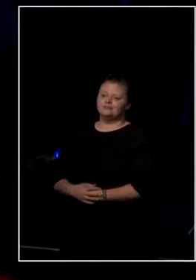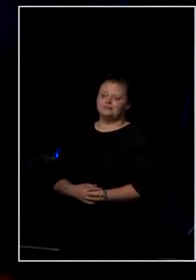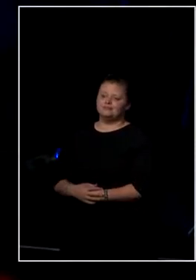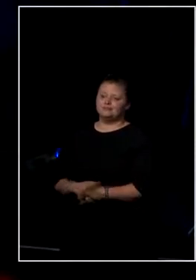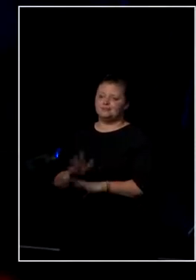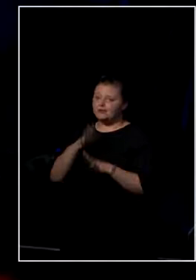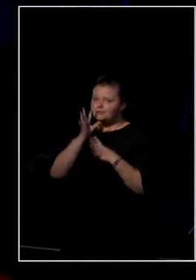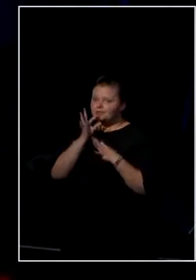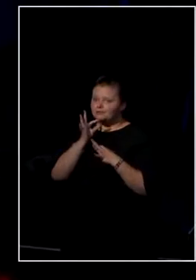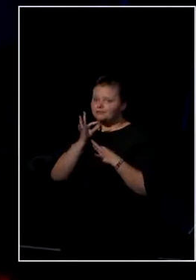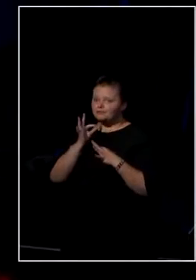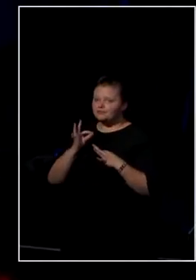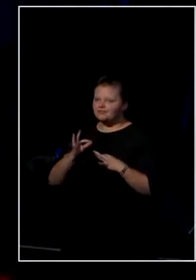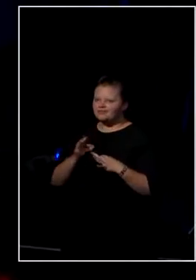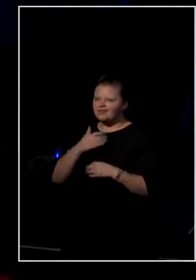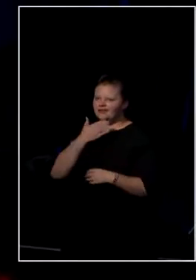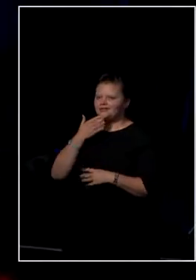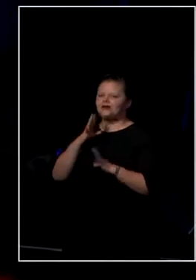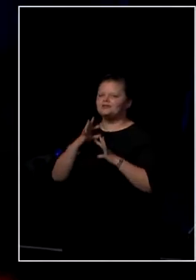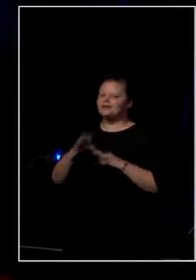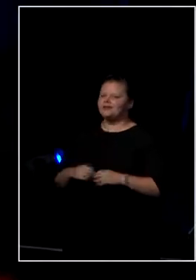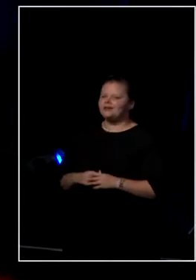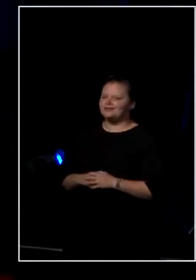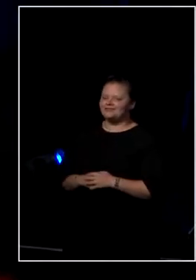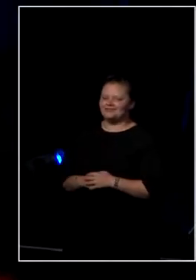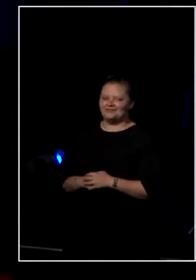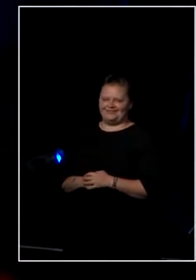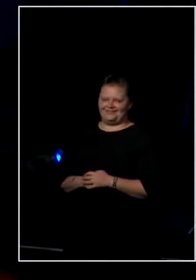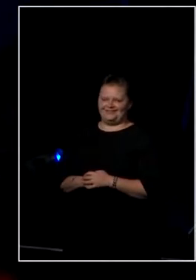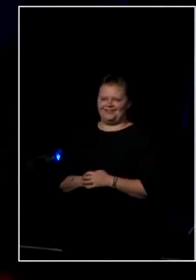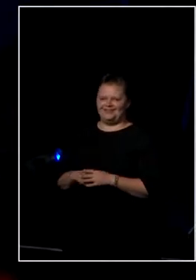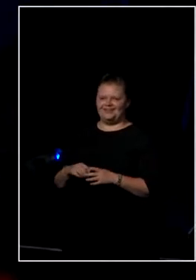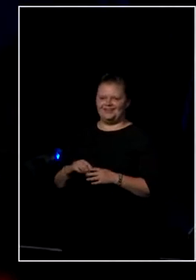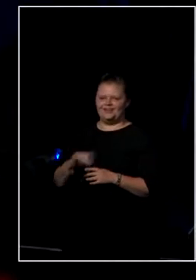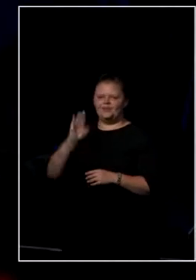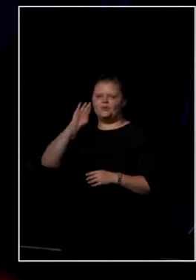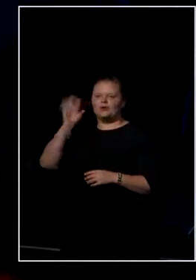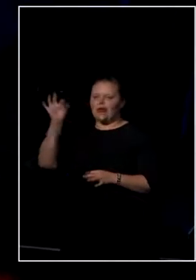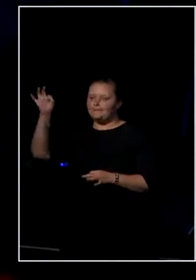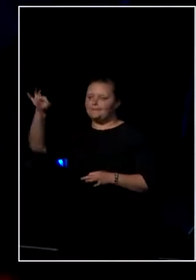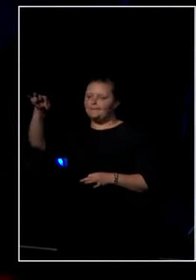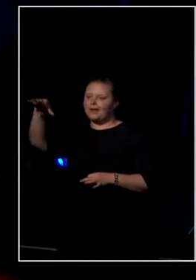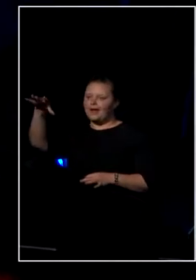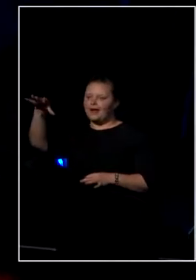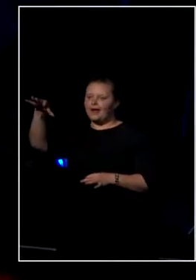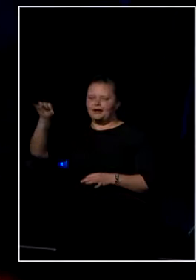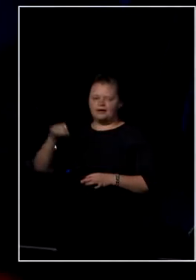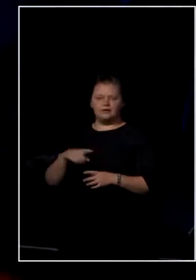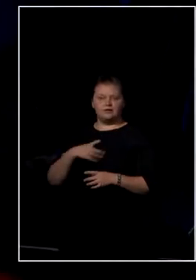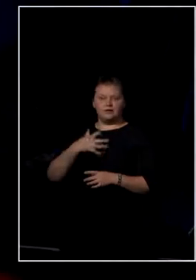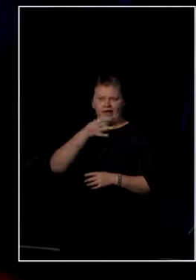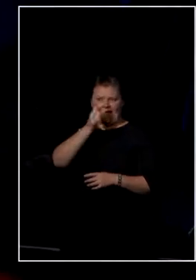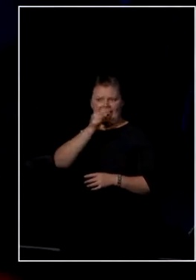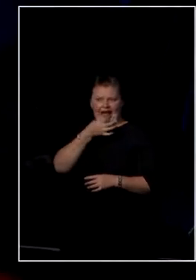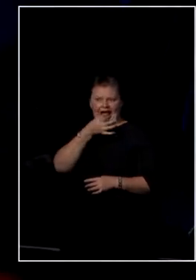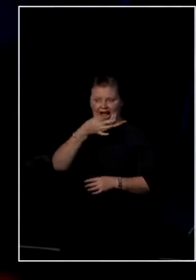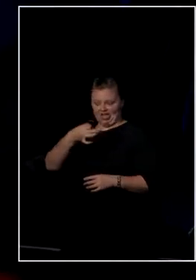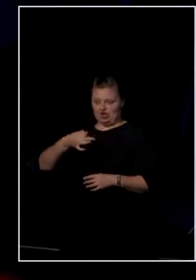All quiet. They're nice and quiet, aren't they? You'll hear a pick drop. I have a question. Can I ask you a question,